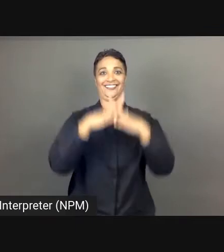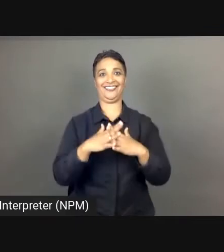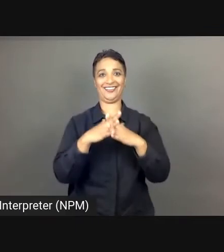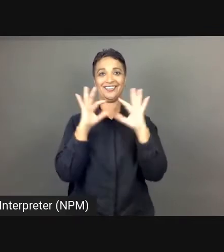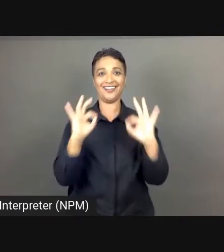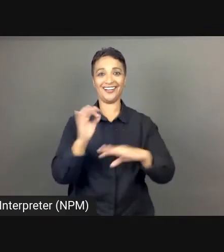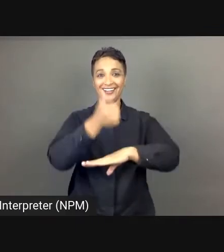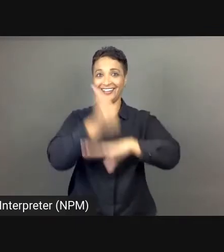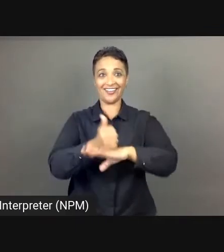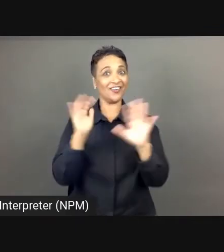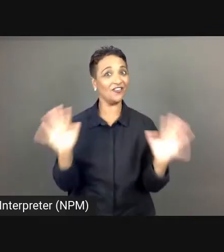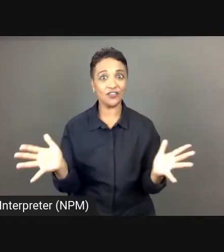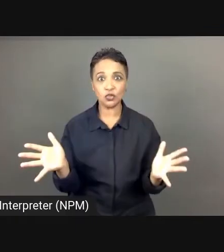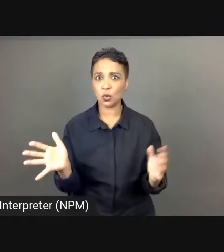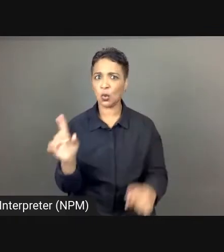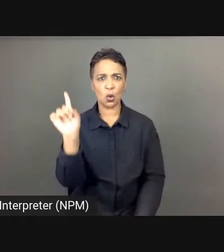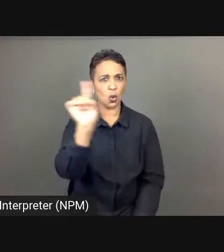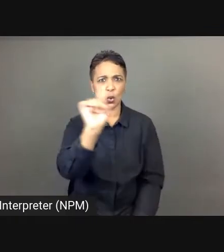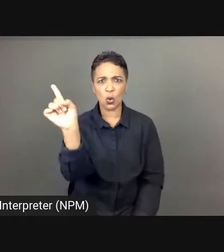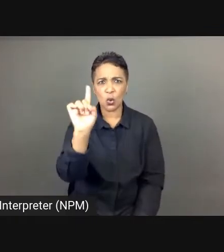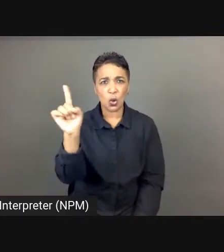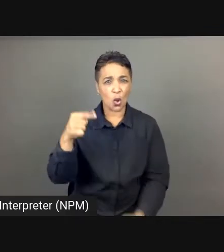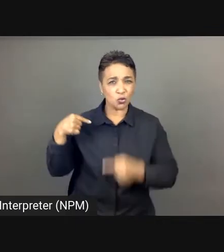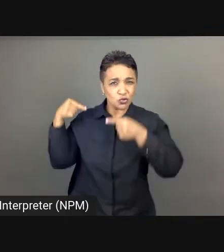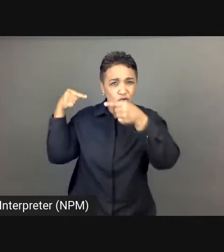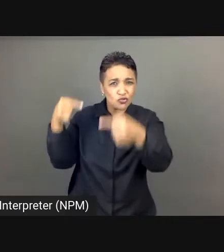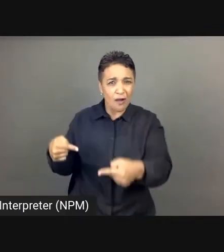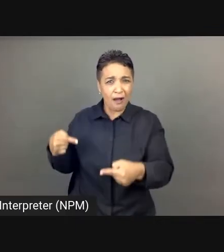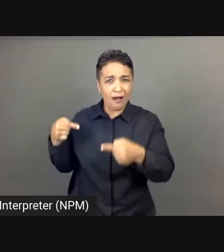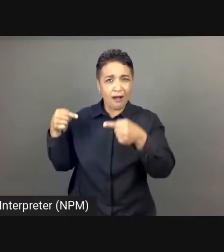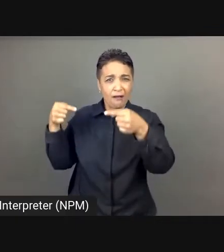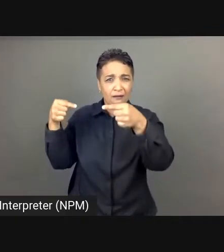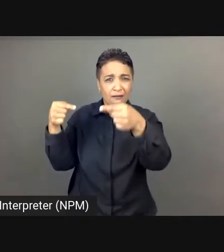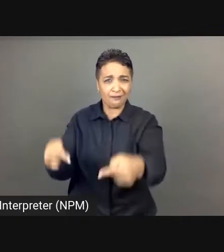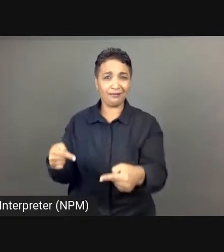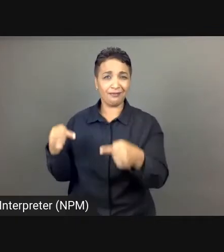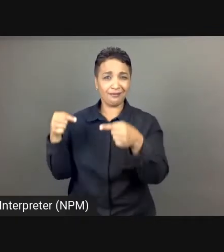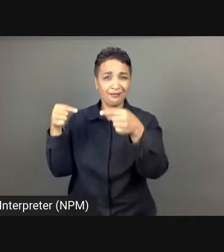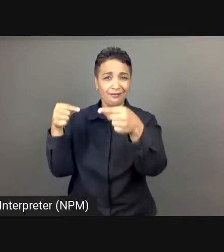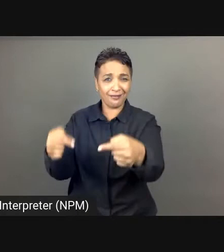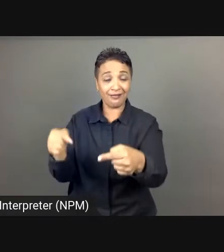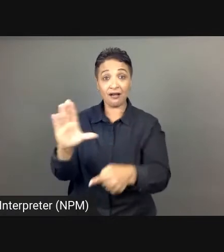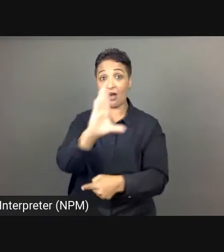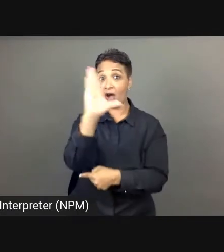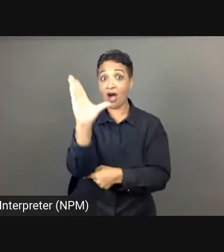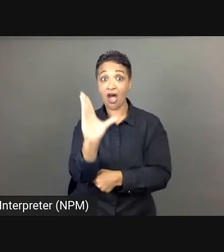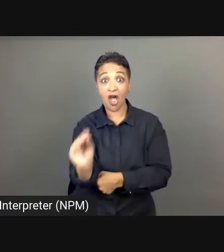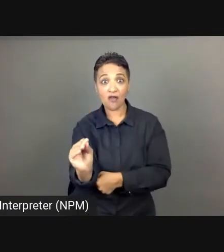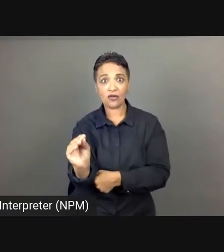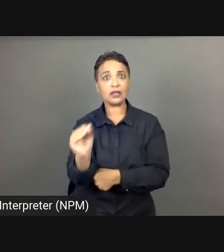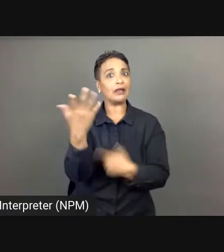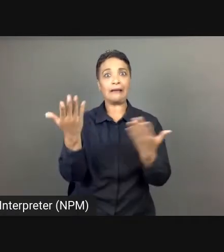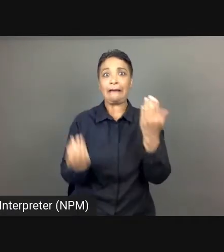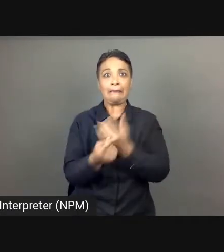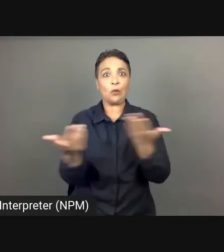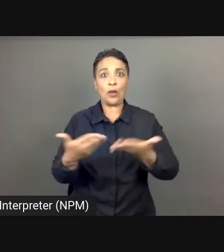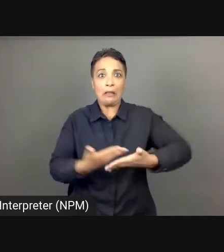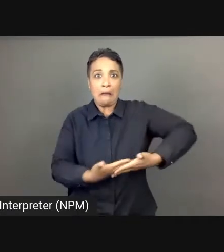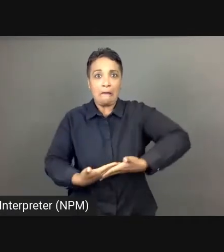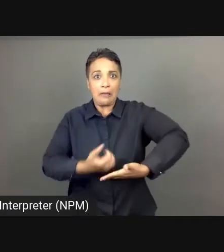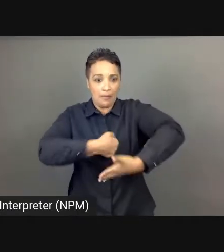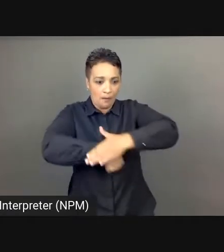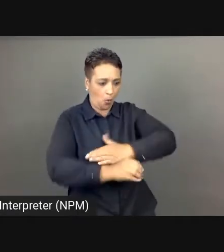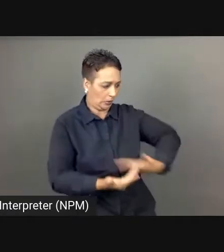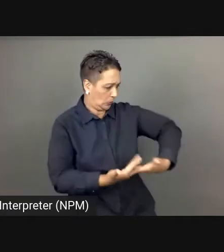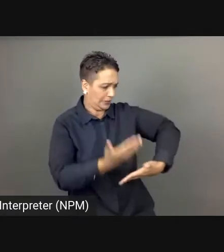societies, especially in an African context, disability is a very personal matter. Persons with disability are hidden, especially children, and people do not